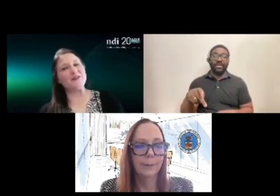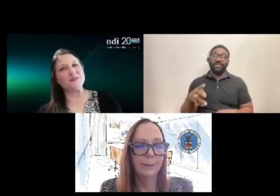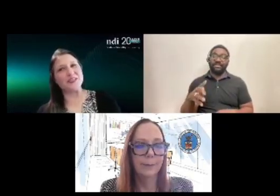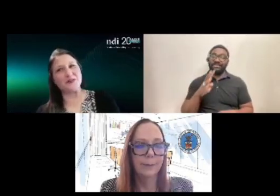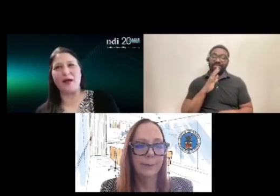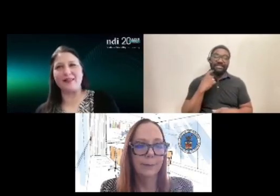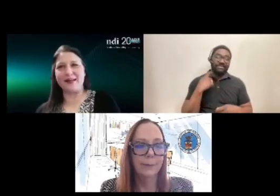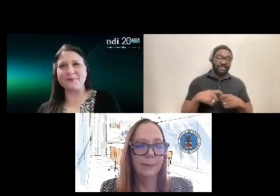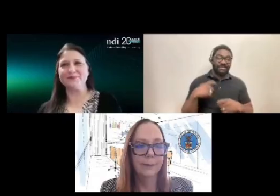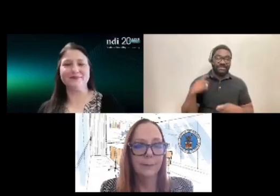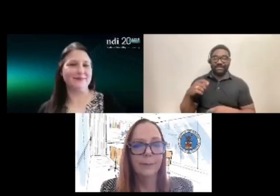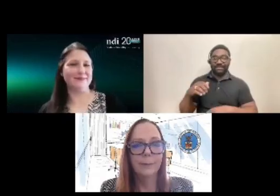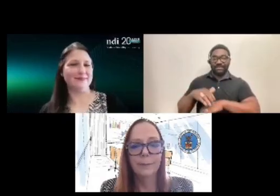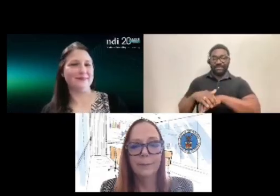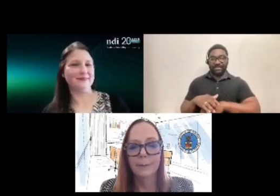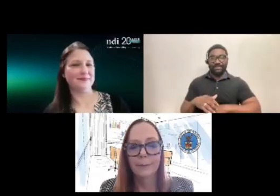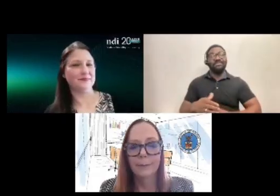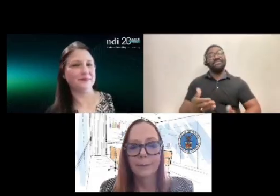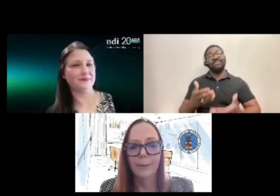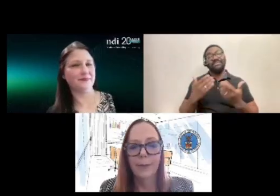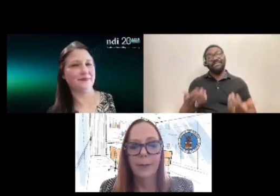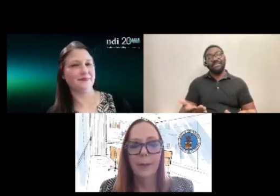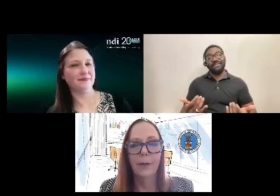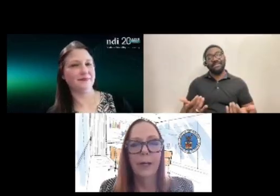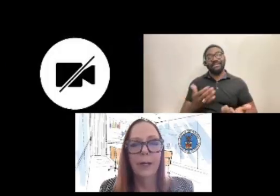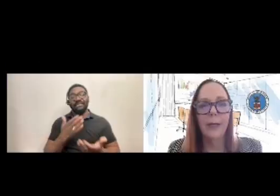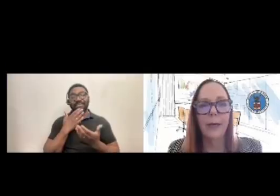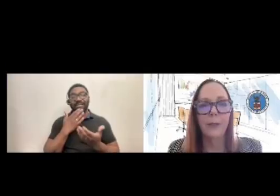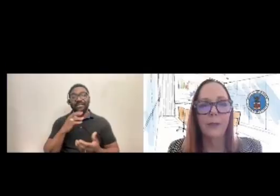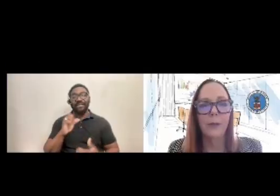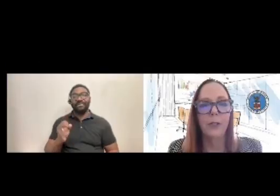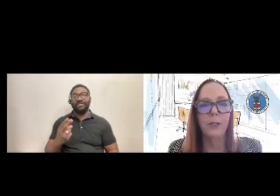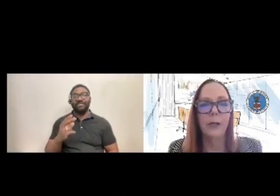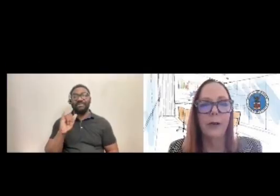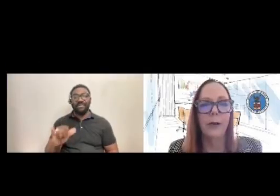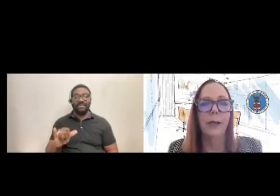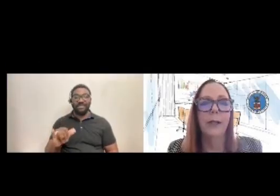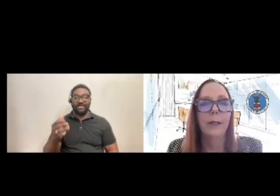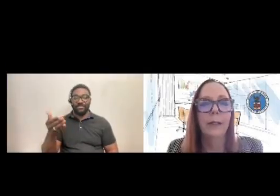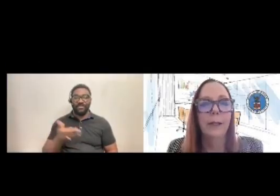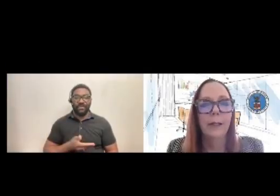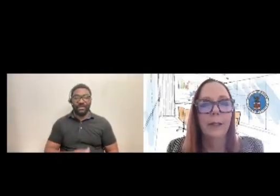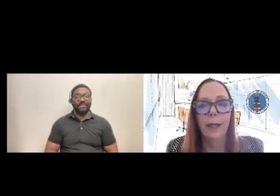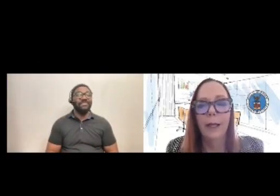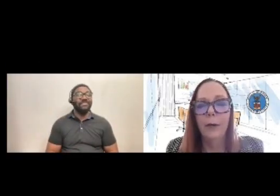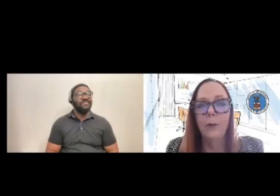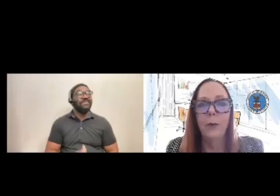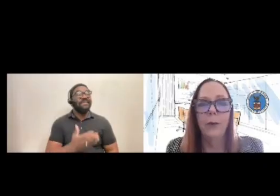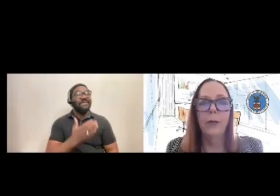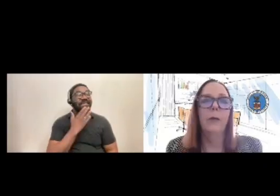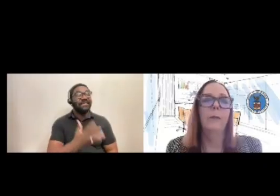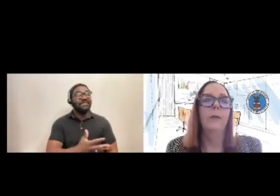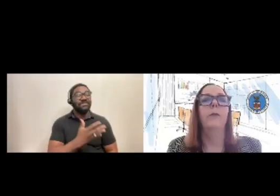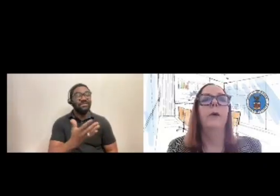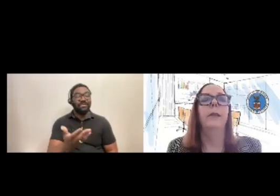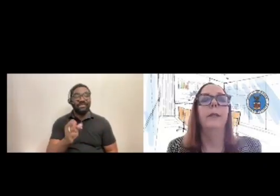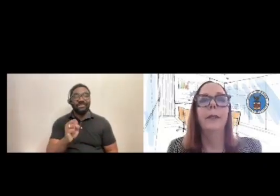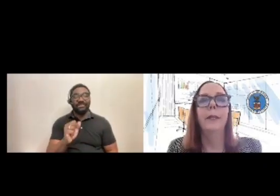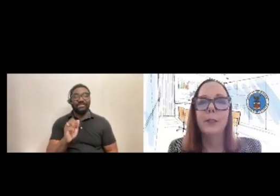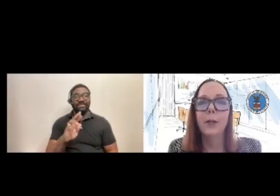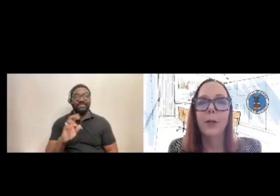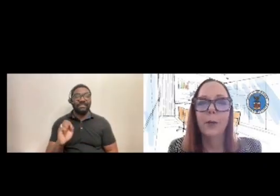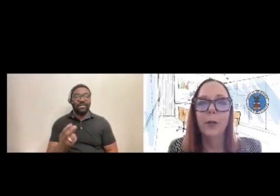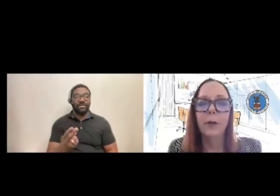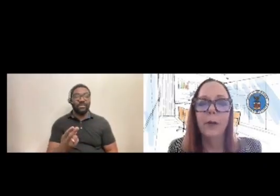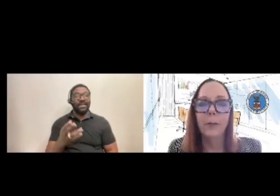going to hand it over to you. Welcome. All right. Thank you so much, Sarah. Hello and welcome,